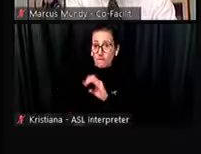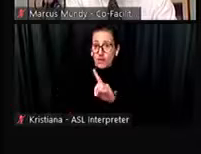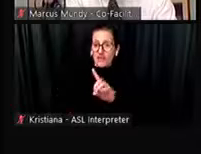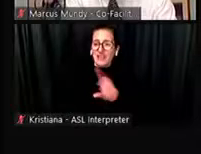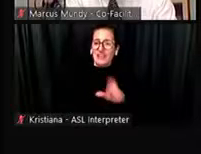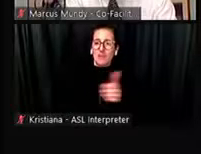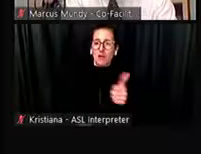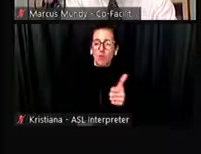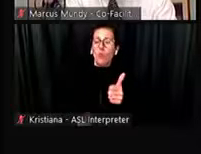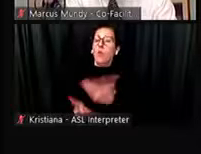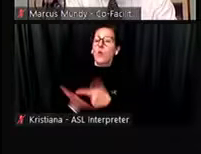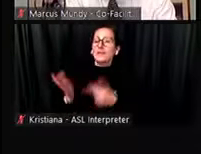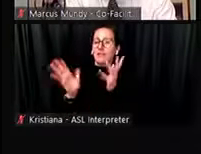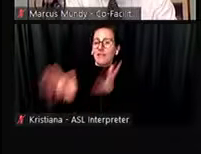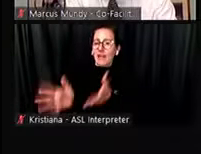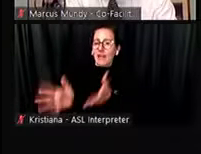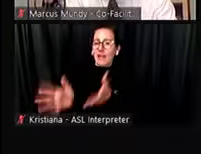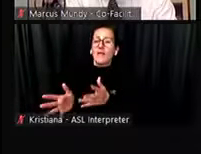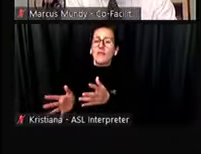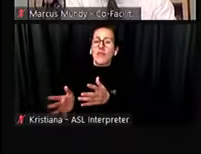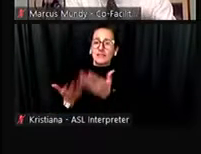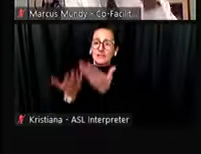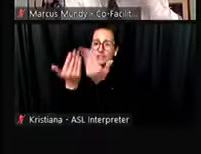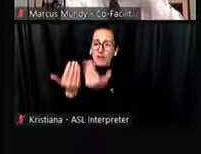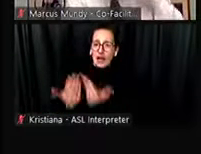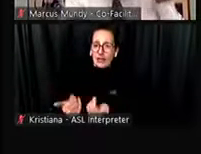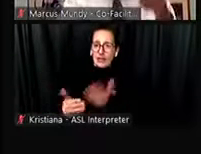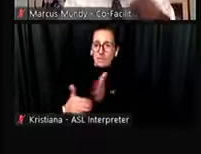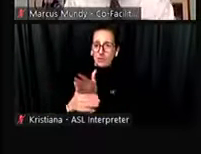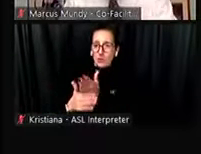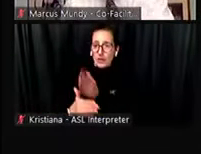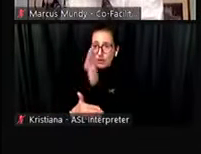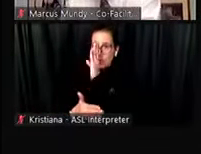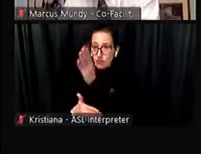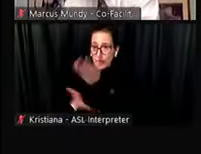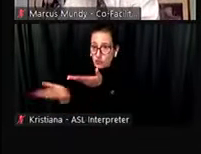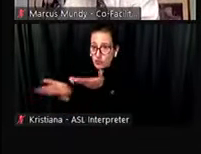it into direct services and support services. Direct services are